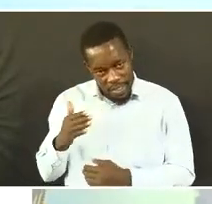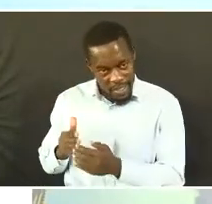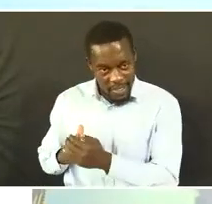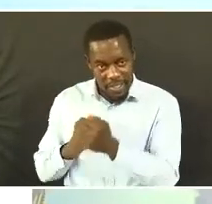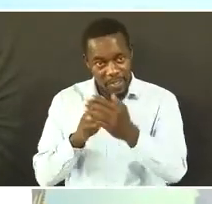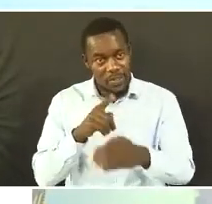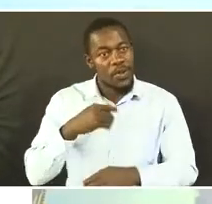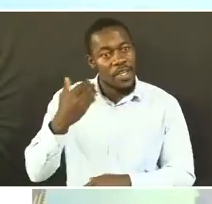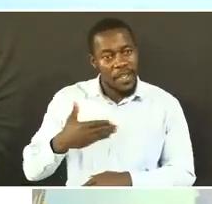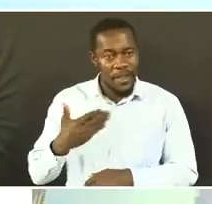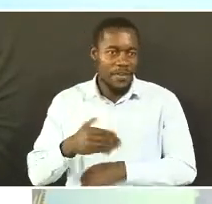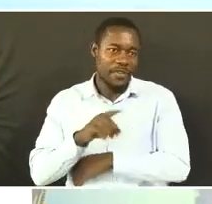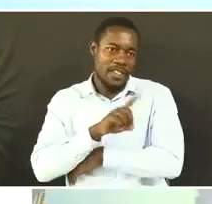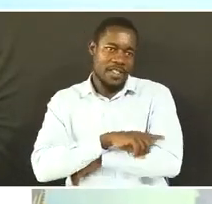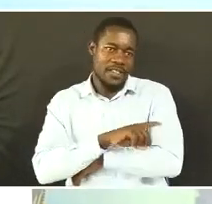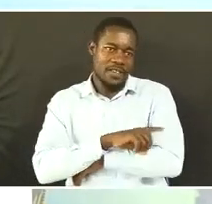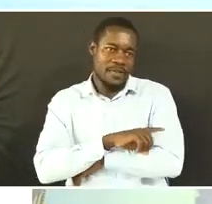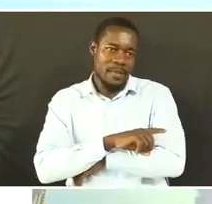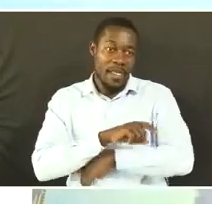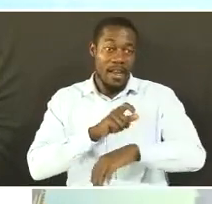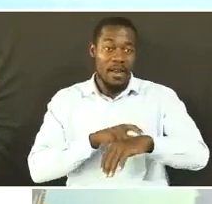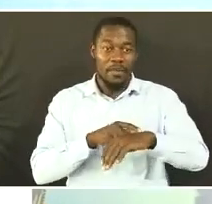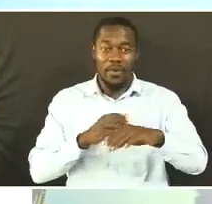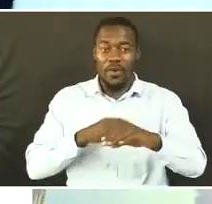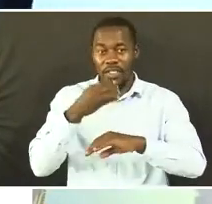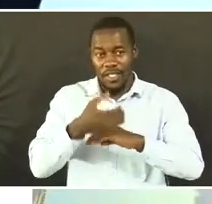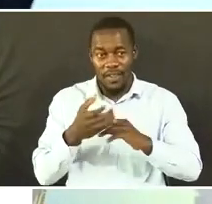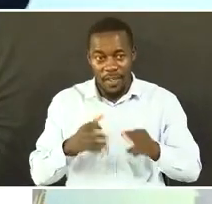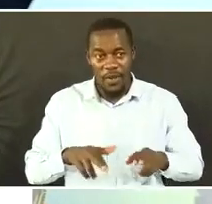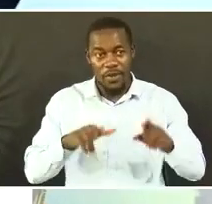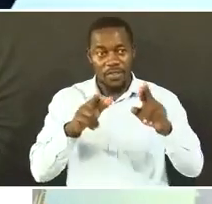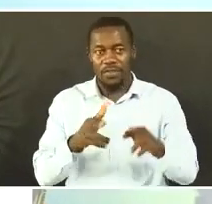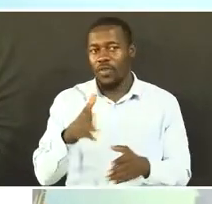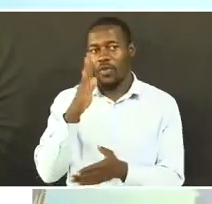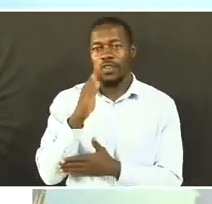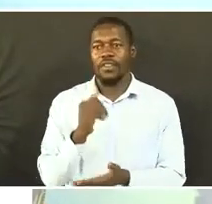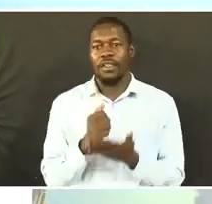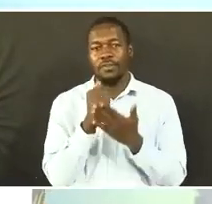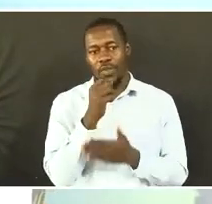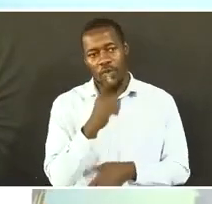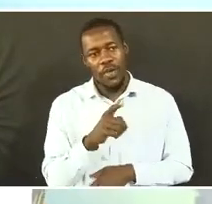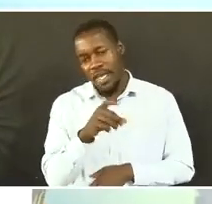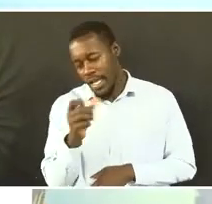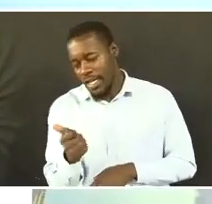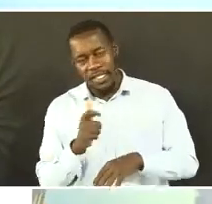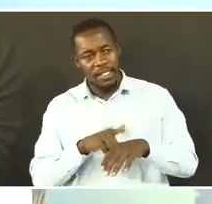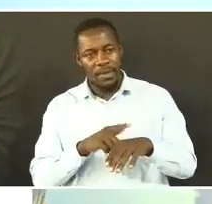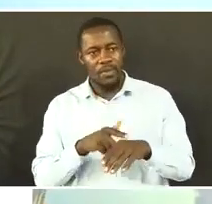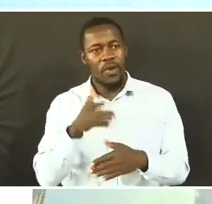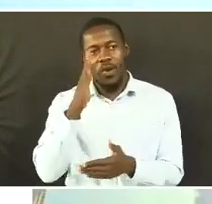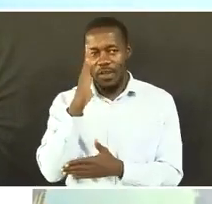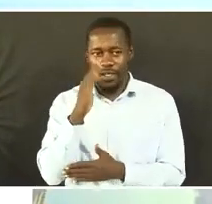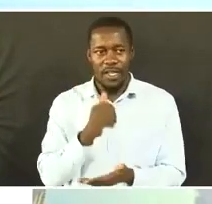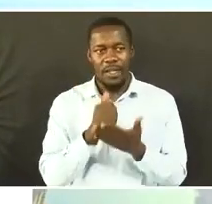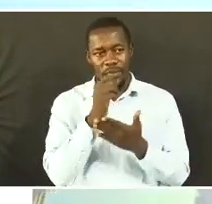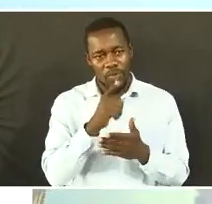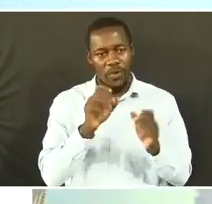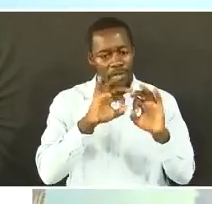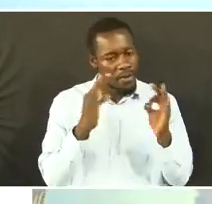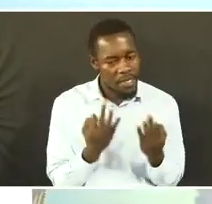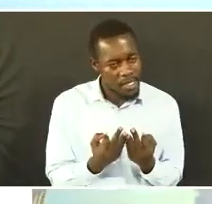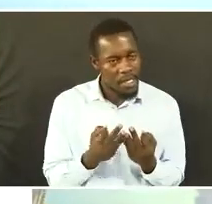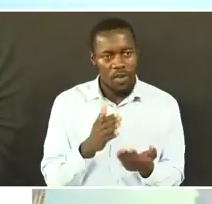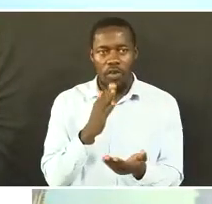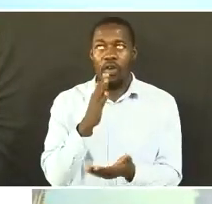day, and the whole family in heaven was interested in the welfare and affairs of the family here below, of